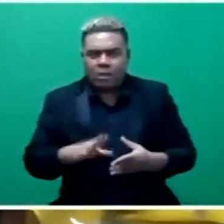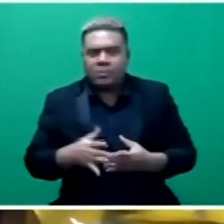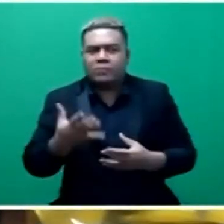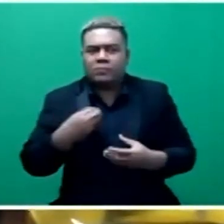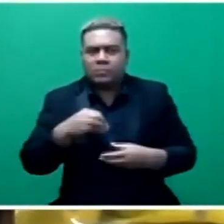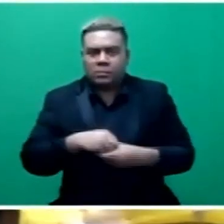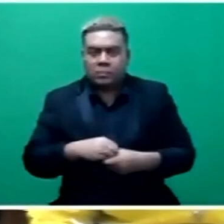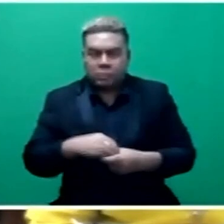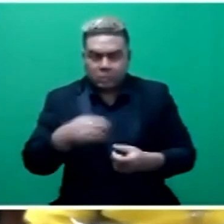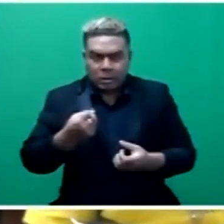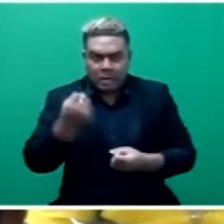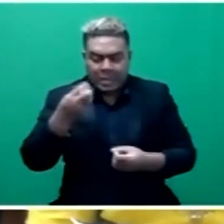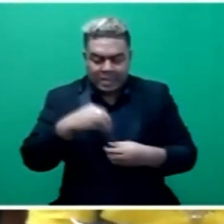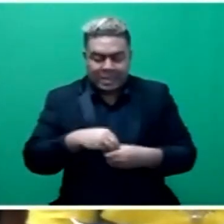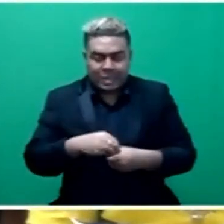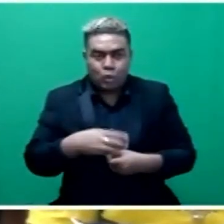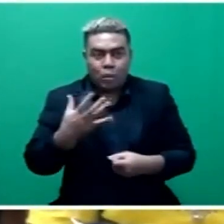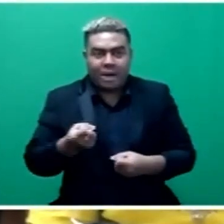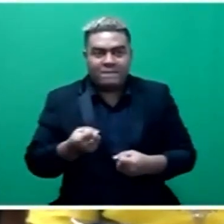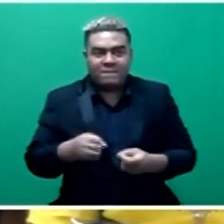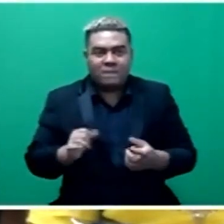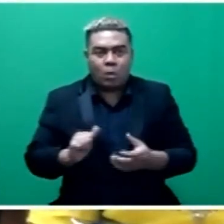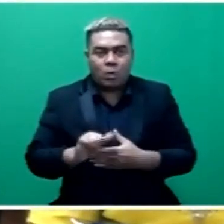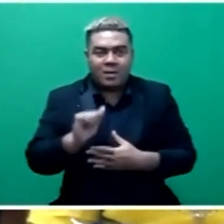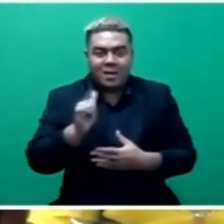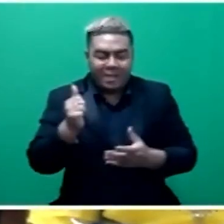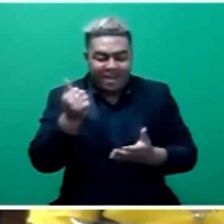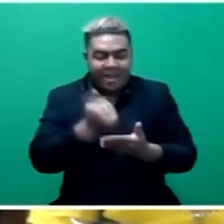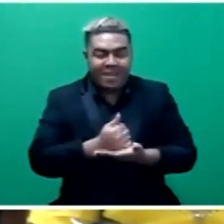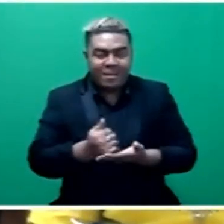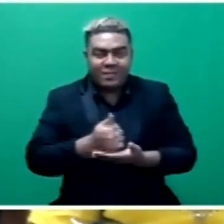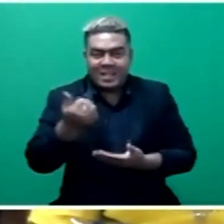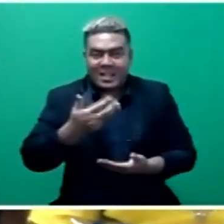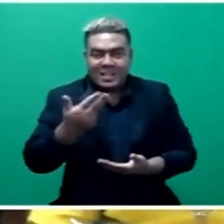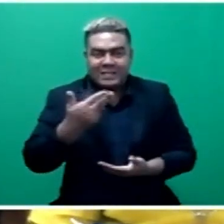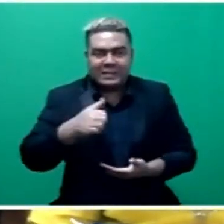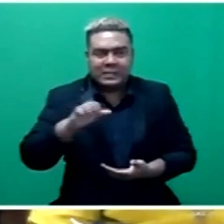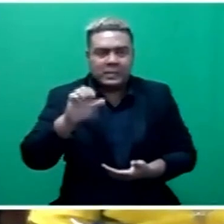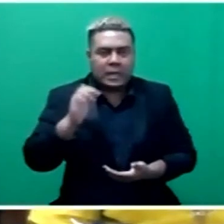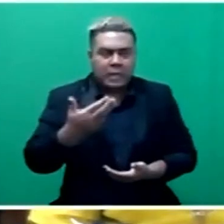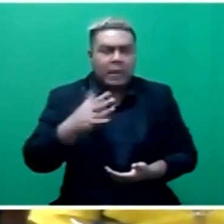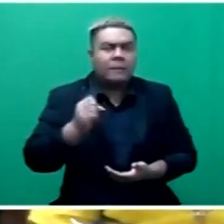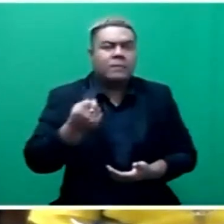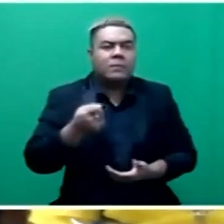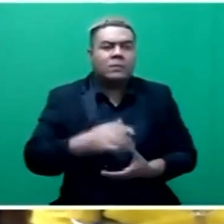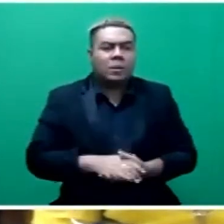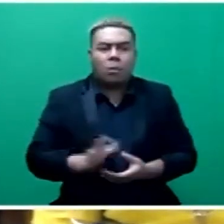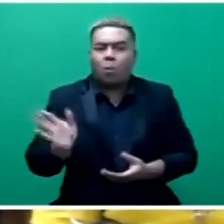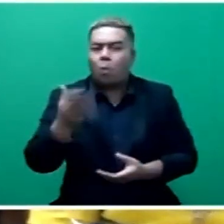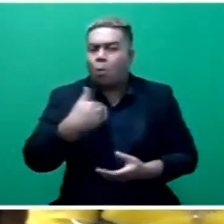Constitution. You have the Audit Act of 1969. And all of these, Mr. Speaker, sir, provisions clearly